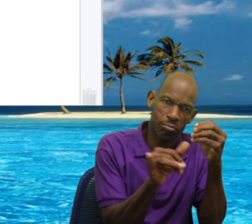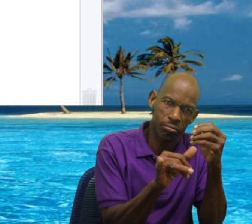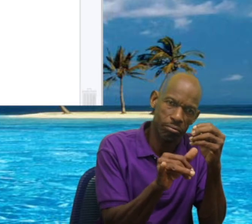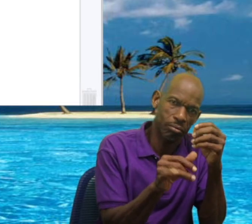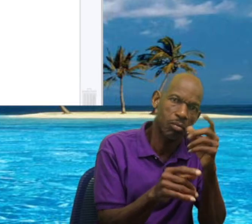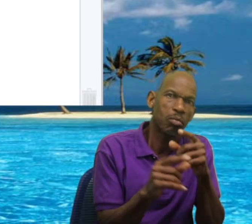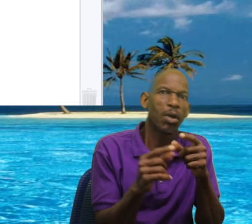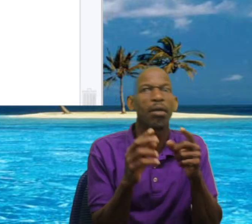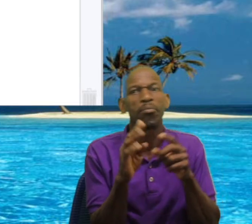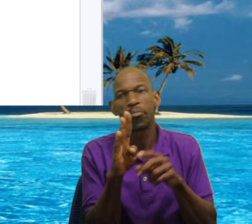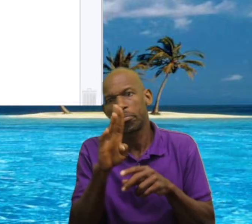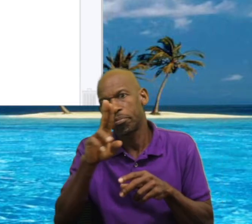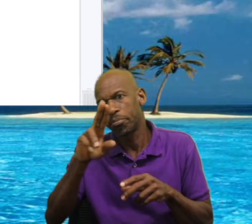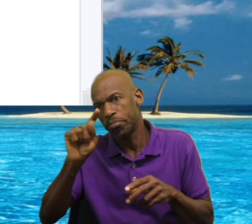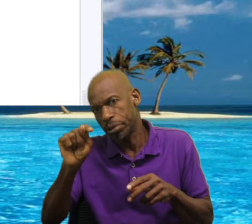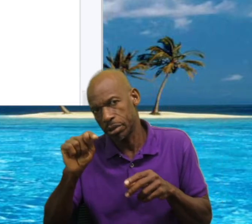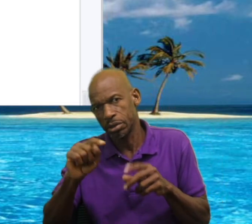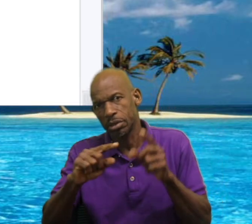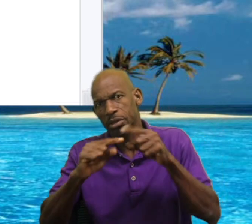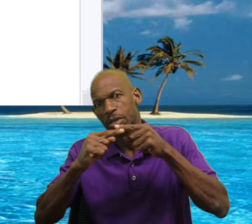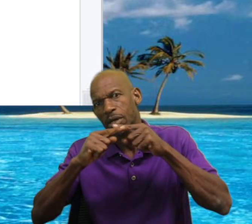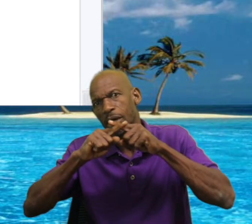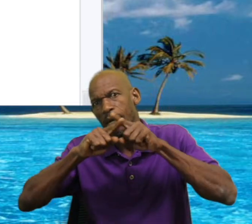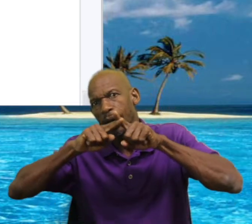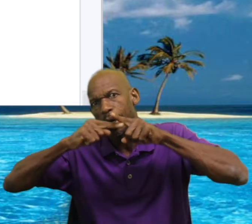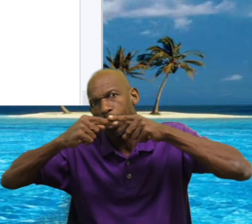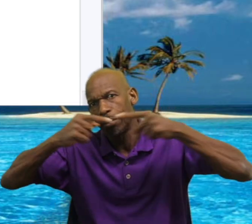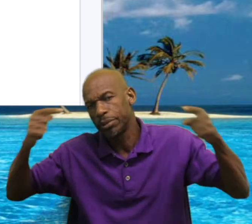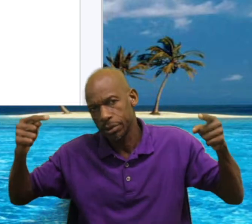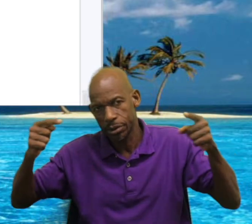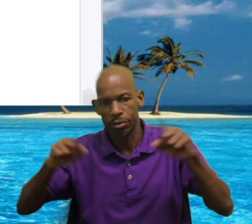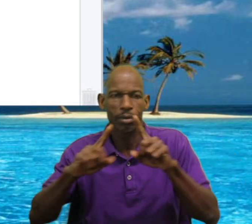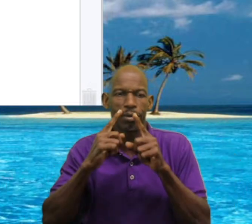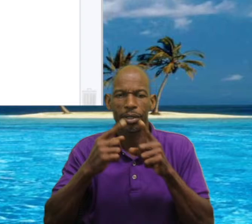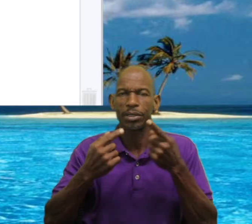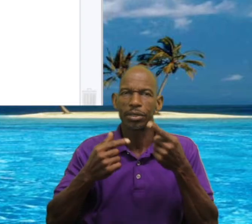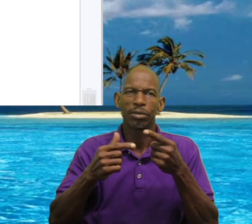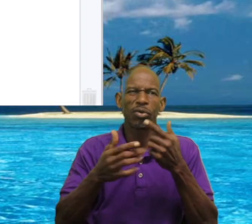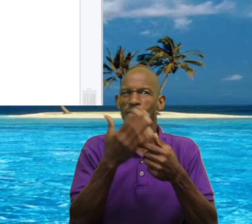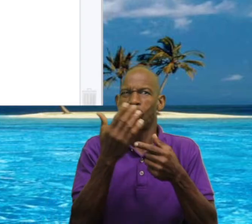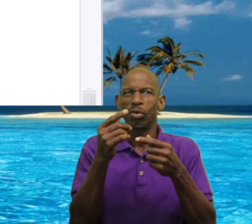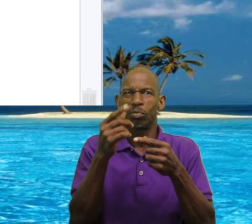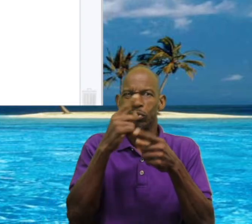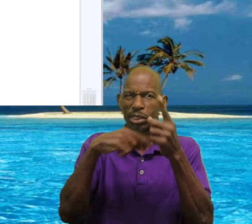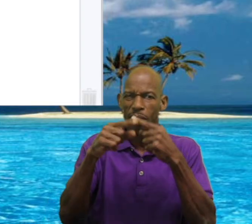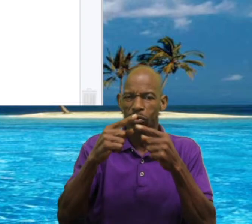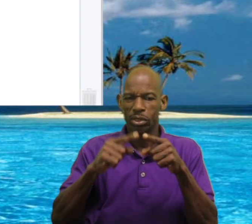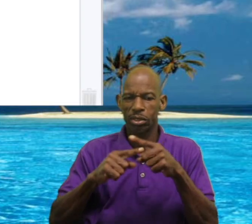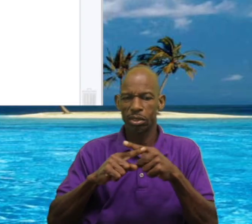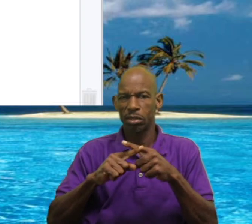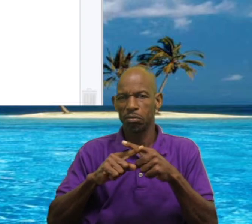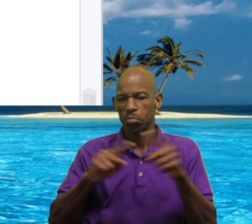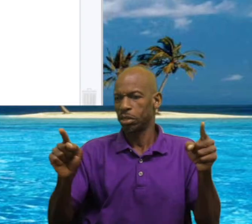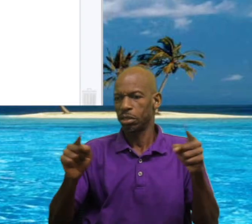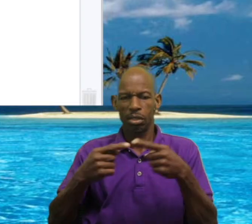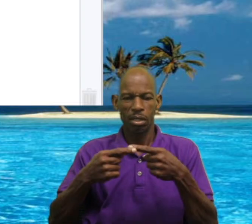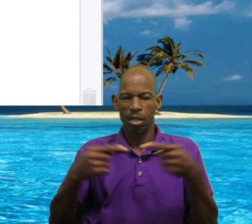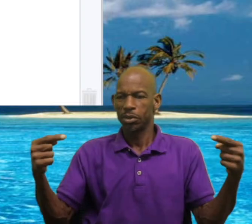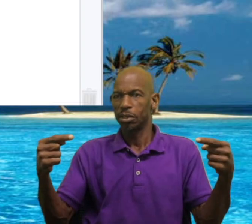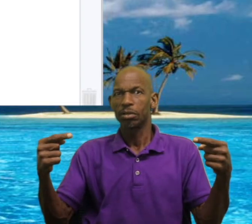the similarity we're talking about is when types of words. So let's look at some sentences. So example.